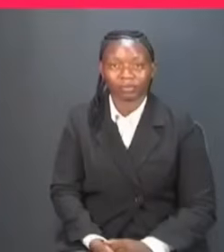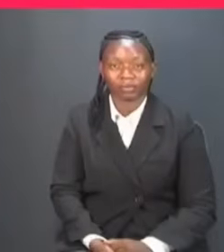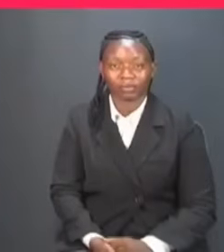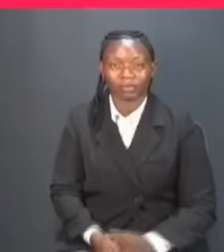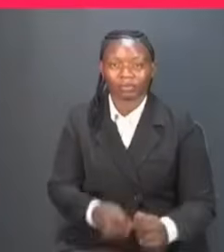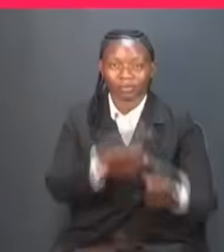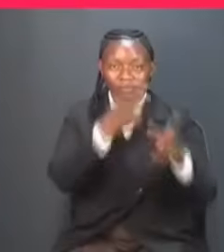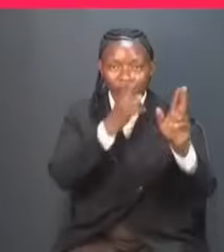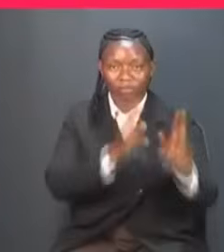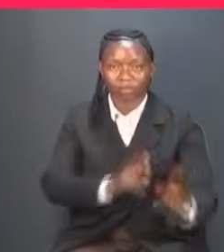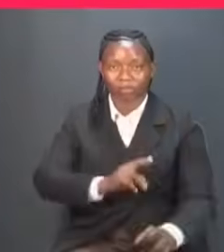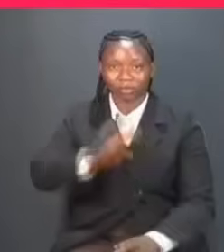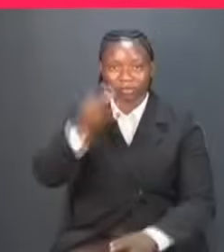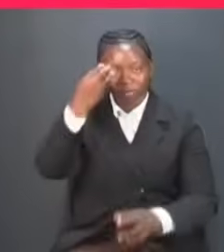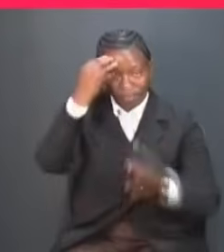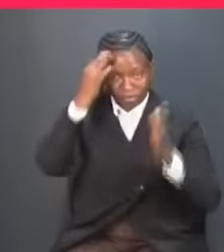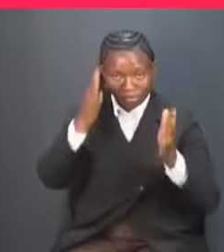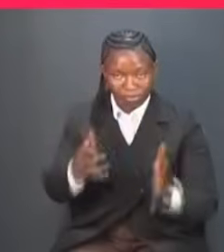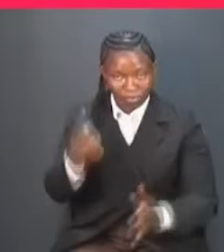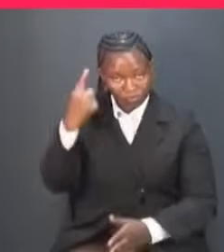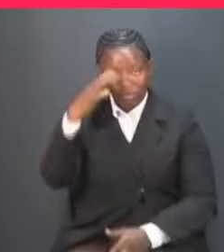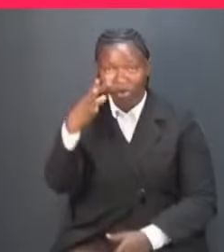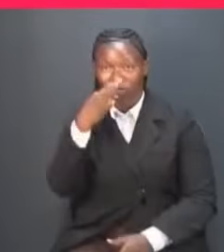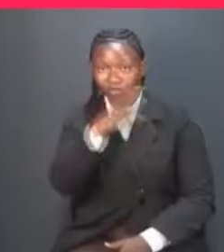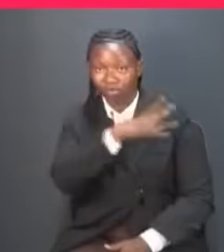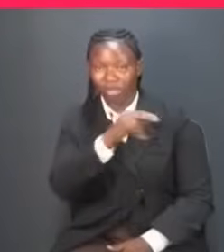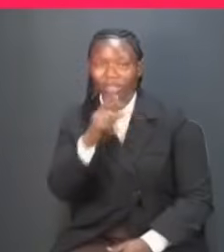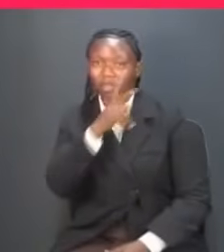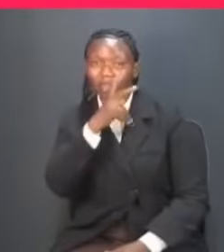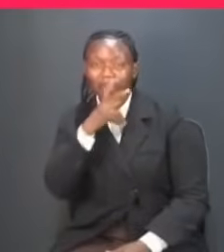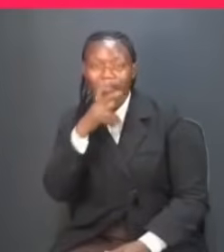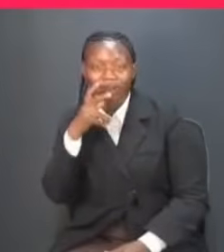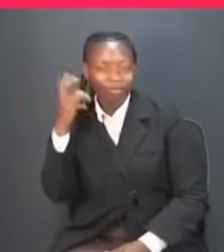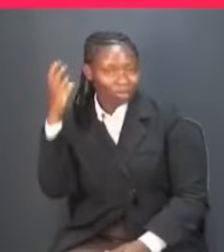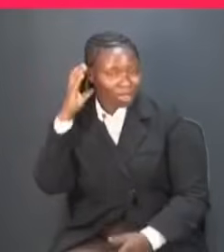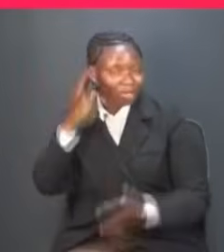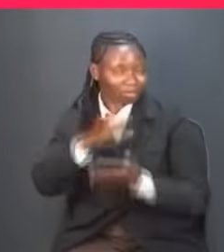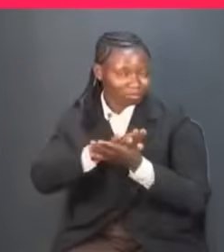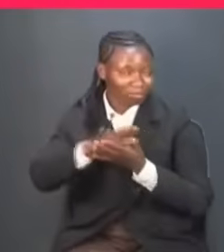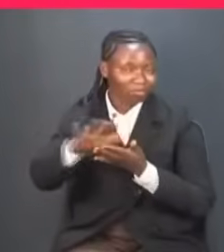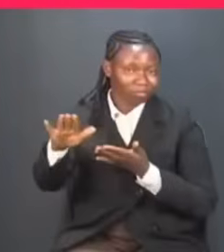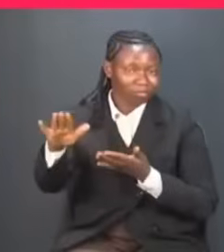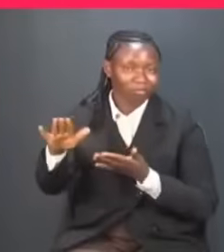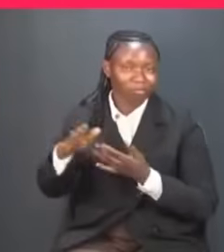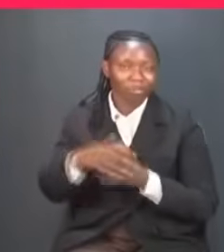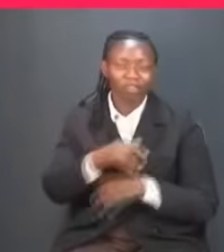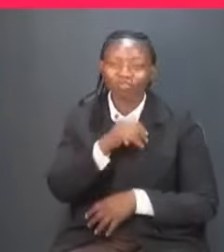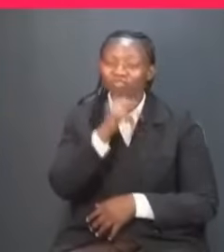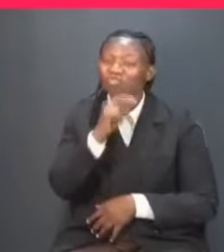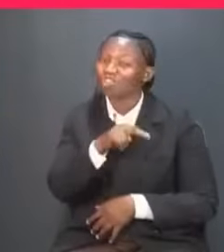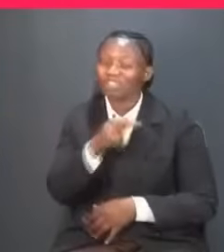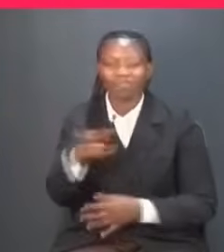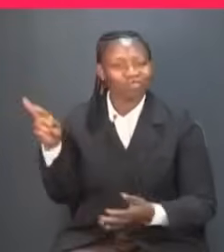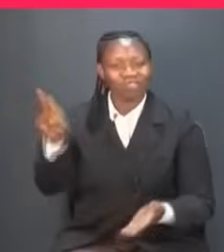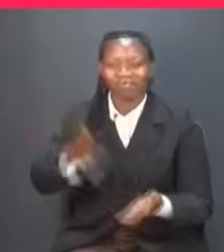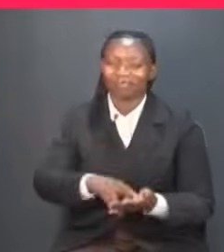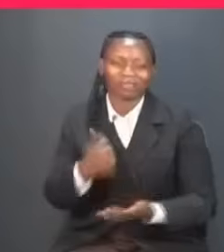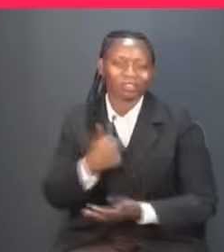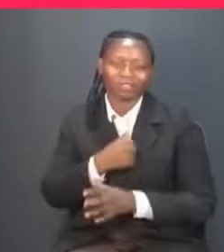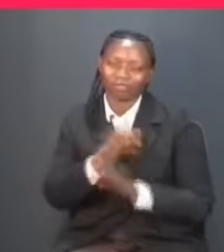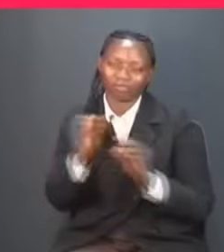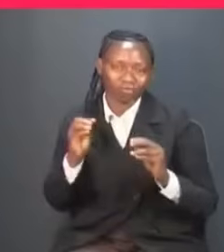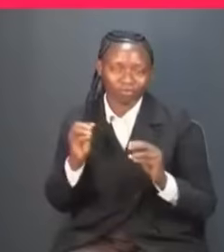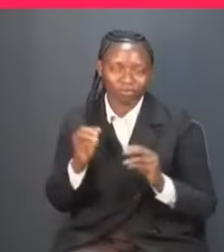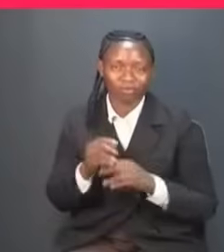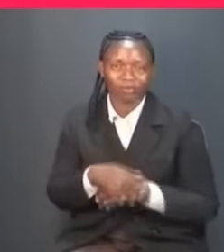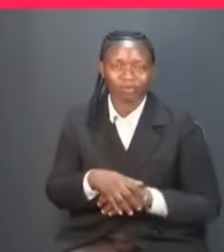Honorable Minister for Food and Agri, you heard him loud and clear. I don't need to repeat it.